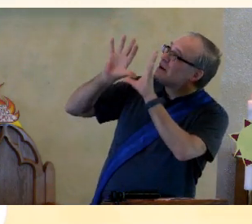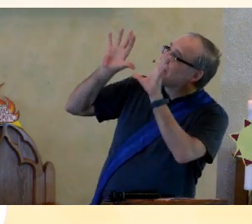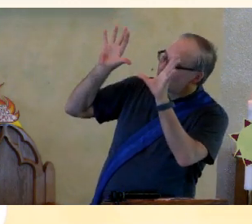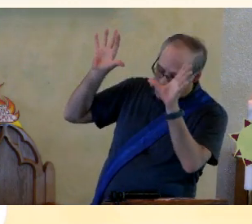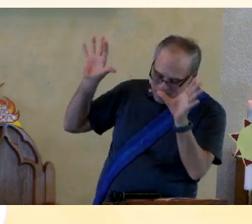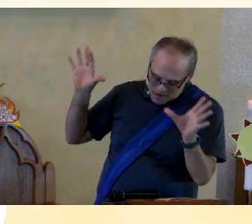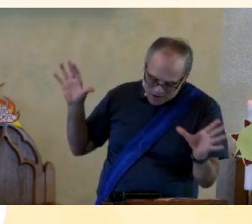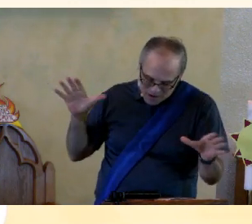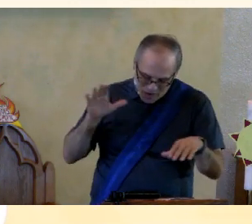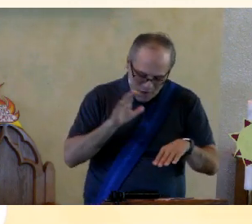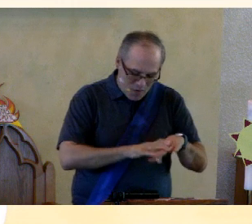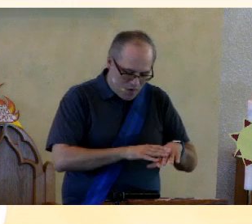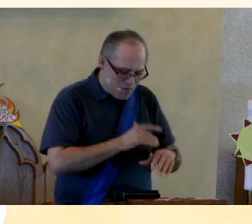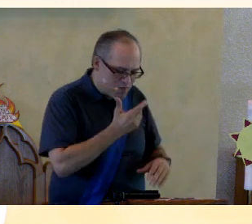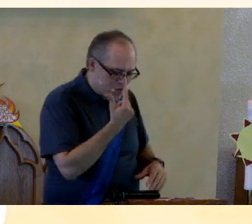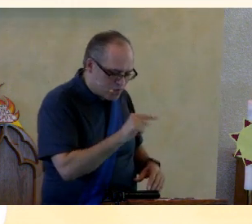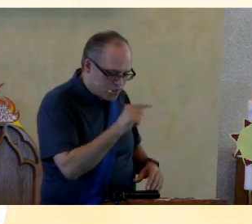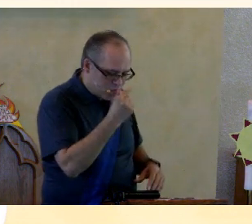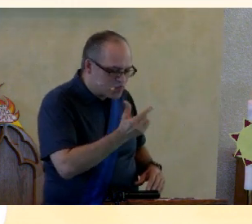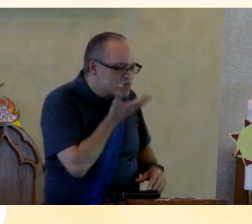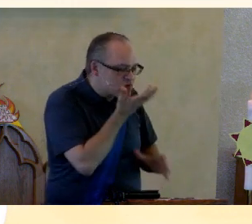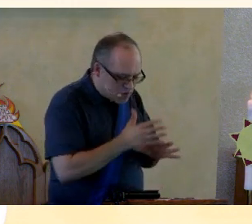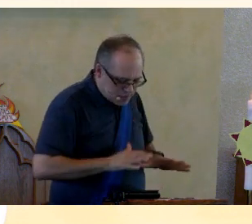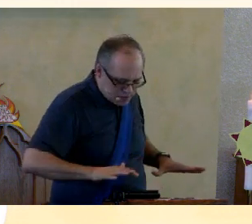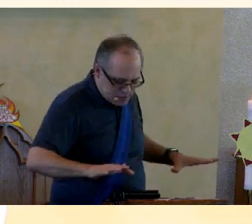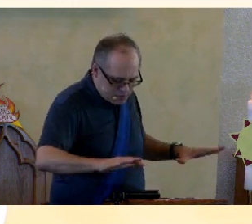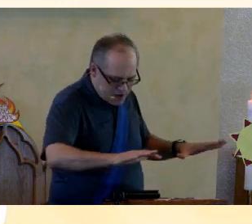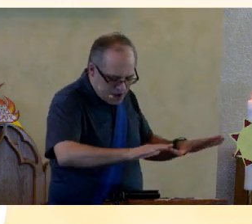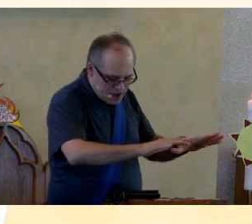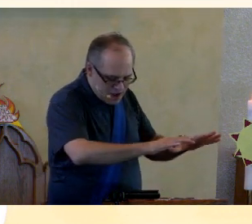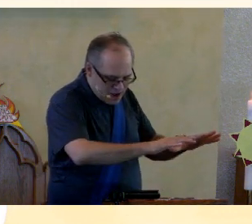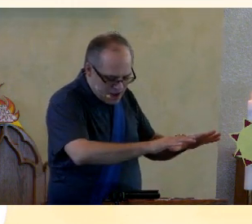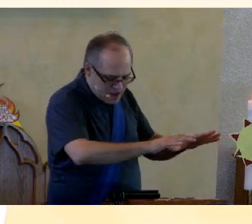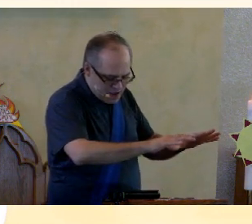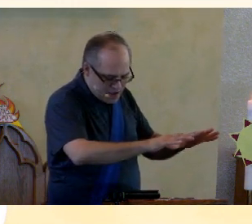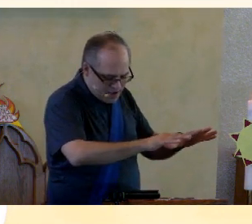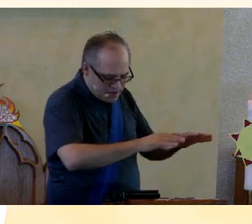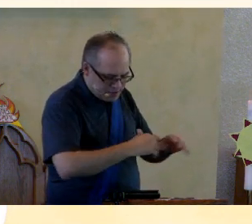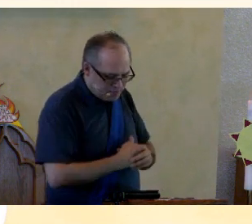beams on clover leaf and pine.